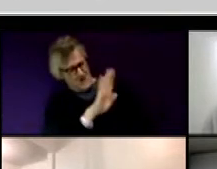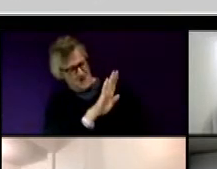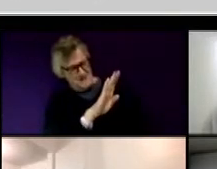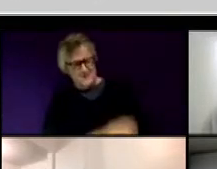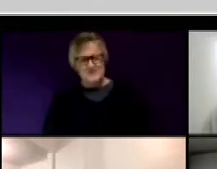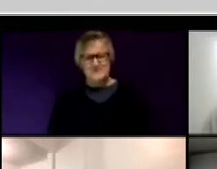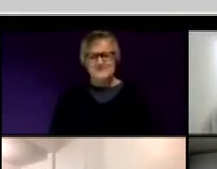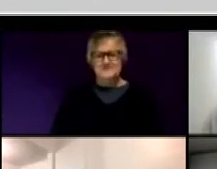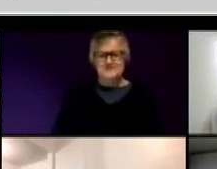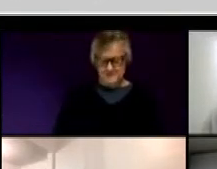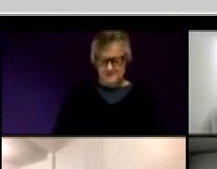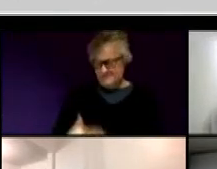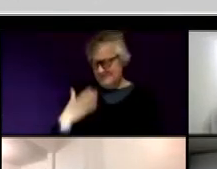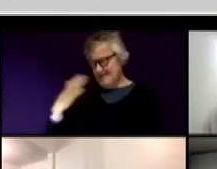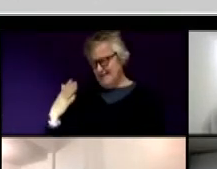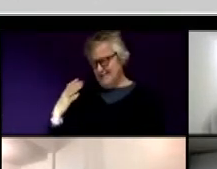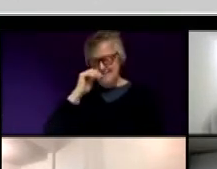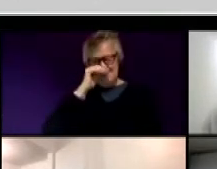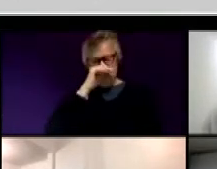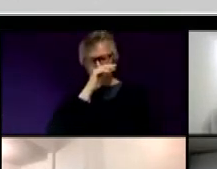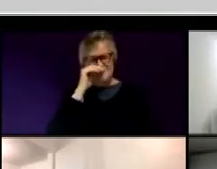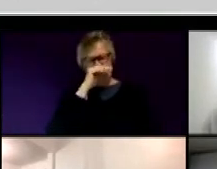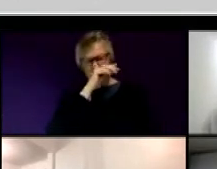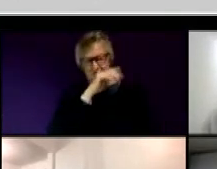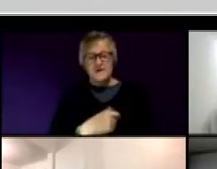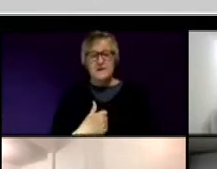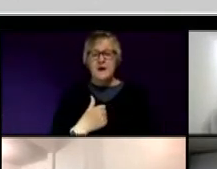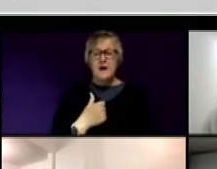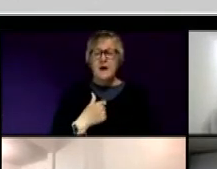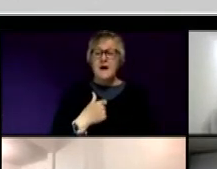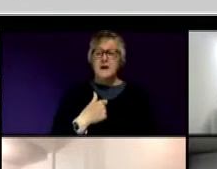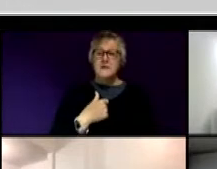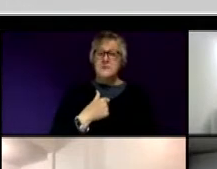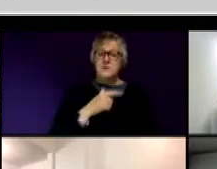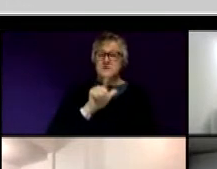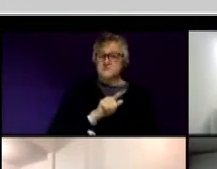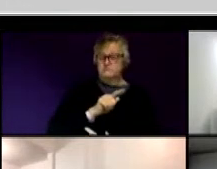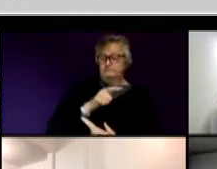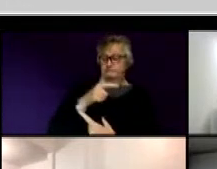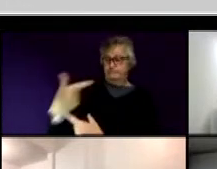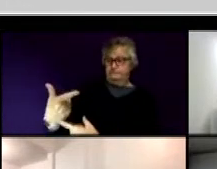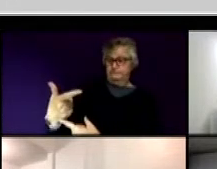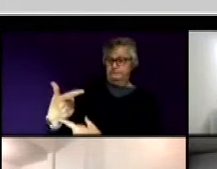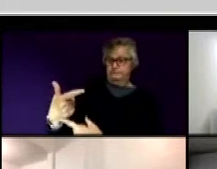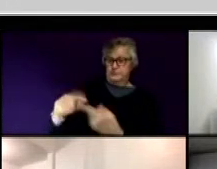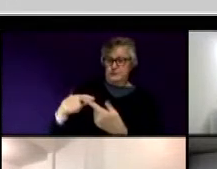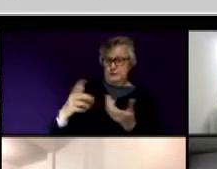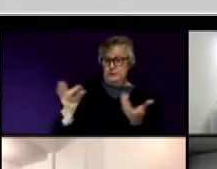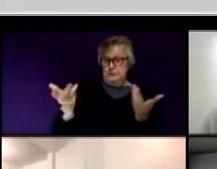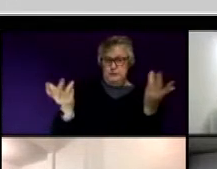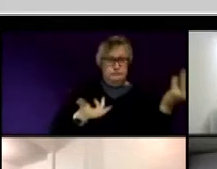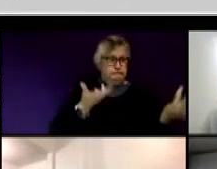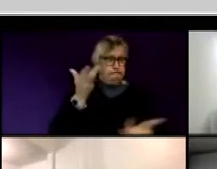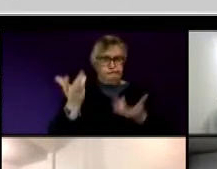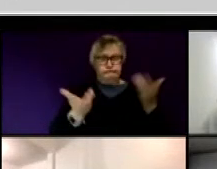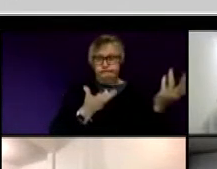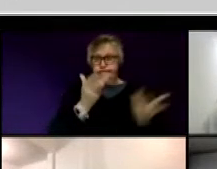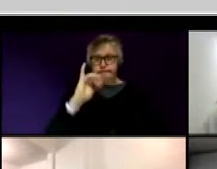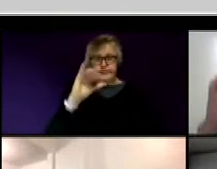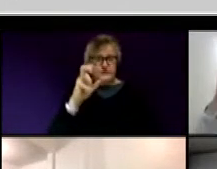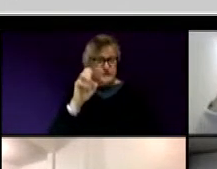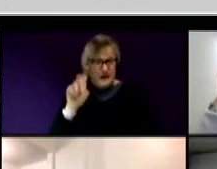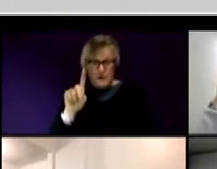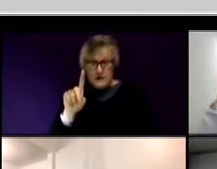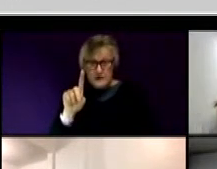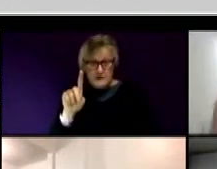Thanks. And I'm going to call on, I don't know, Jared, did you go yet? Or are we just